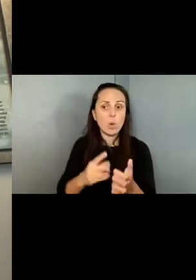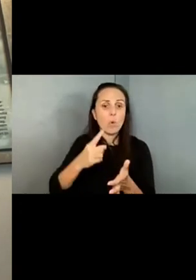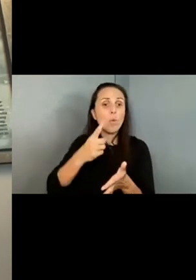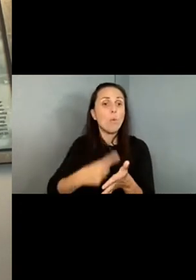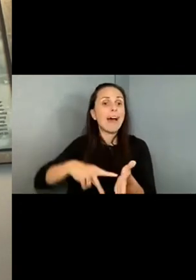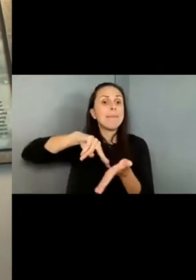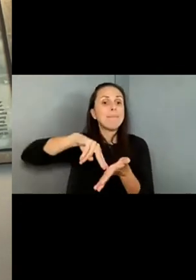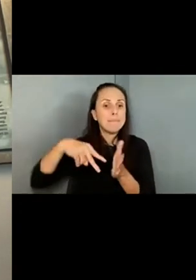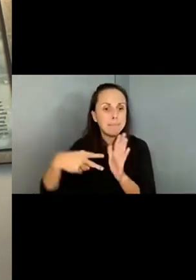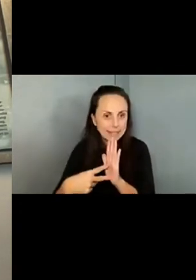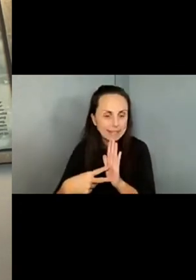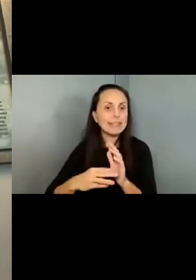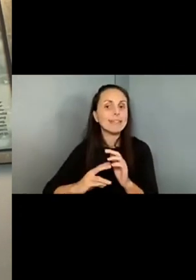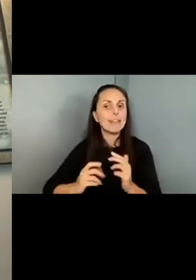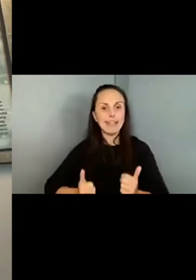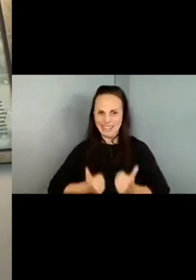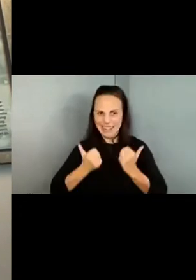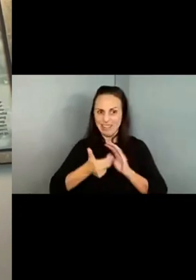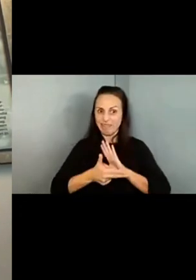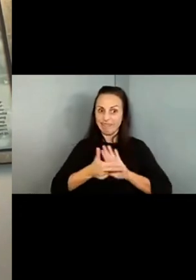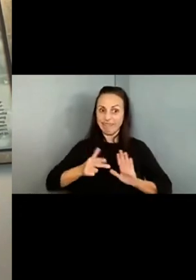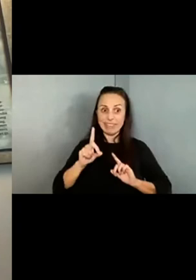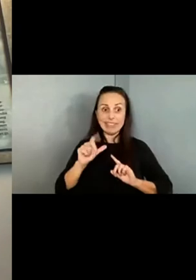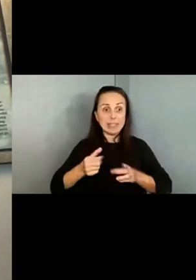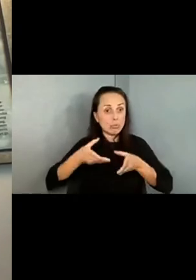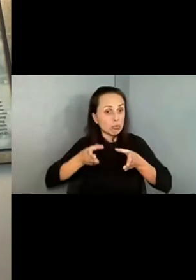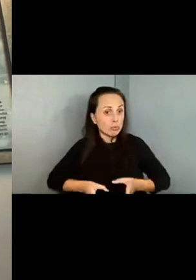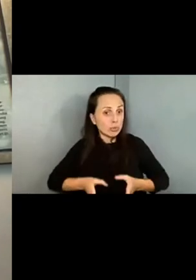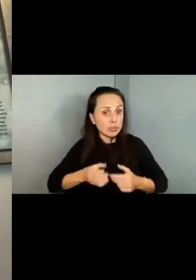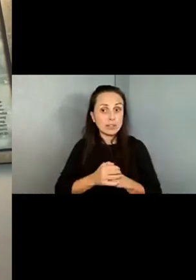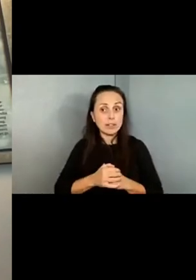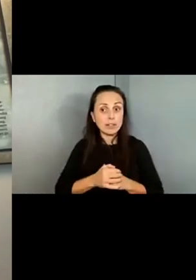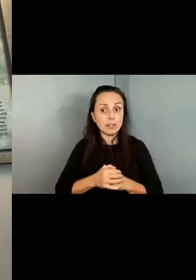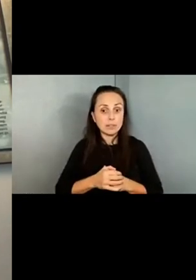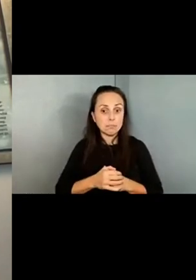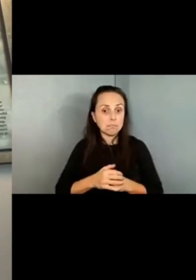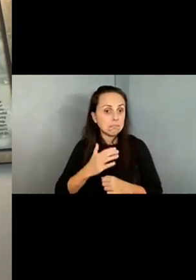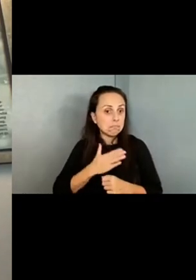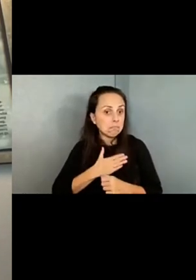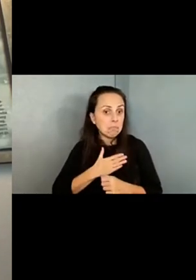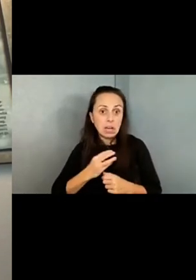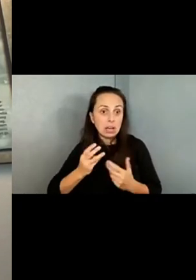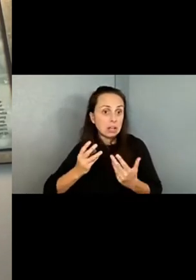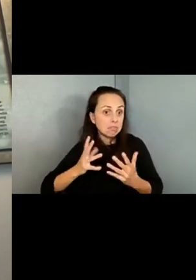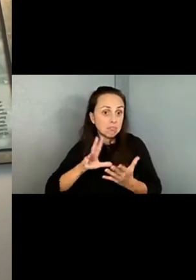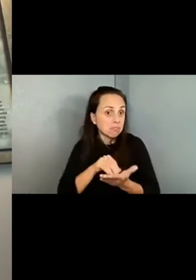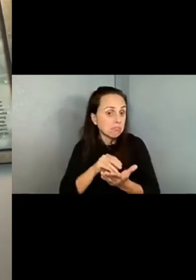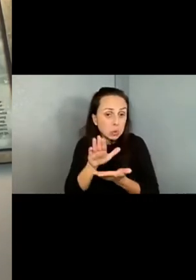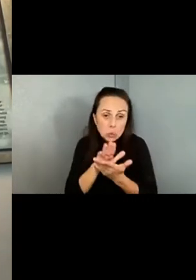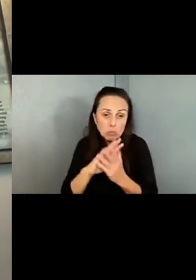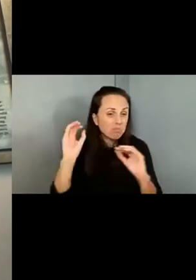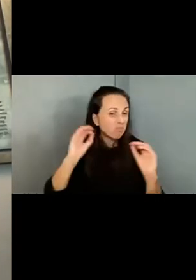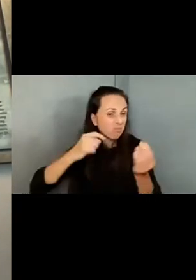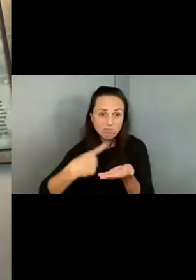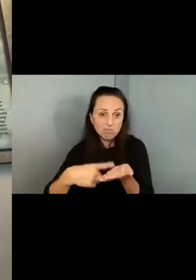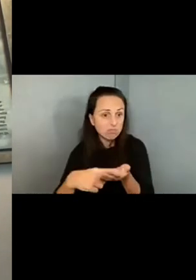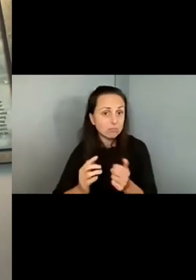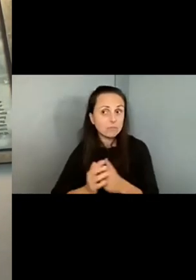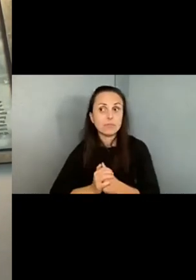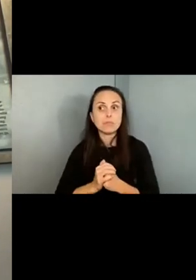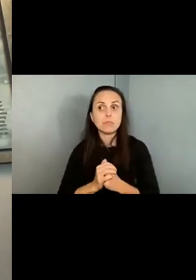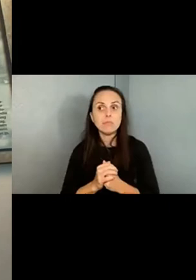to live as a disabled person in any of my contexts of learning.